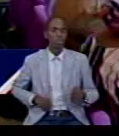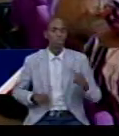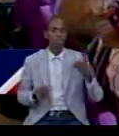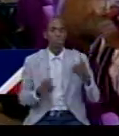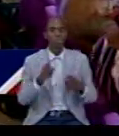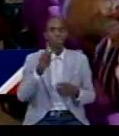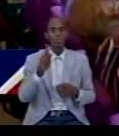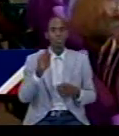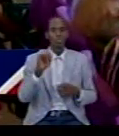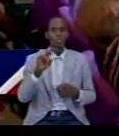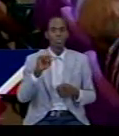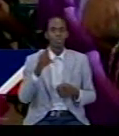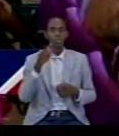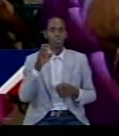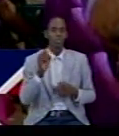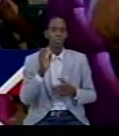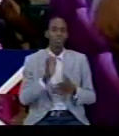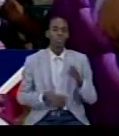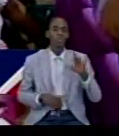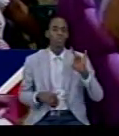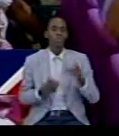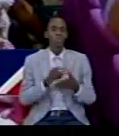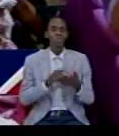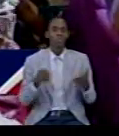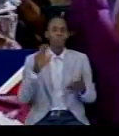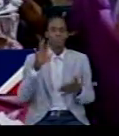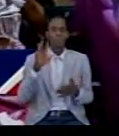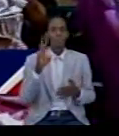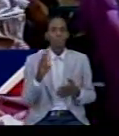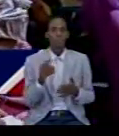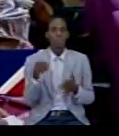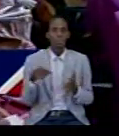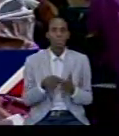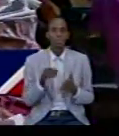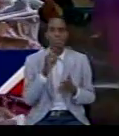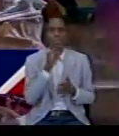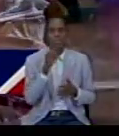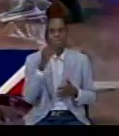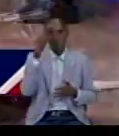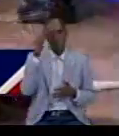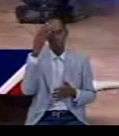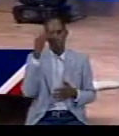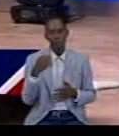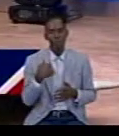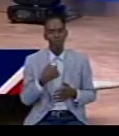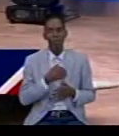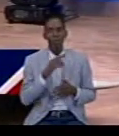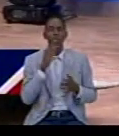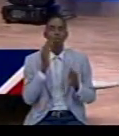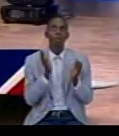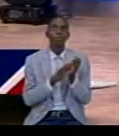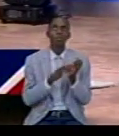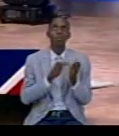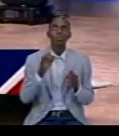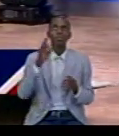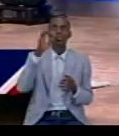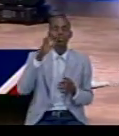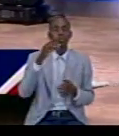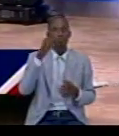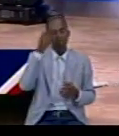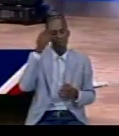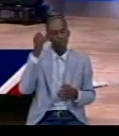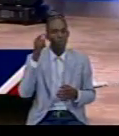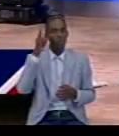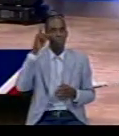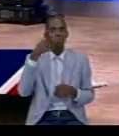from verse 56, this is the reason why we're praising God. This is the reason why you ought to praise God, because he makes a